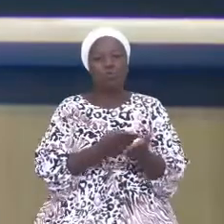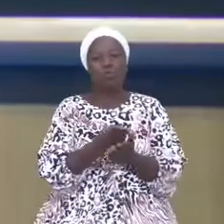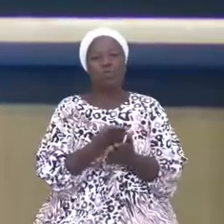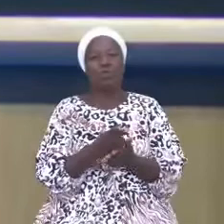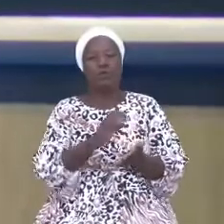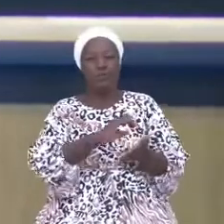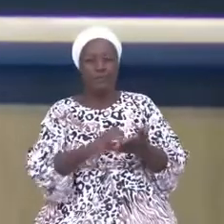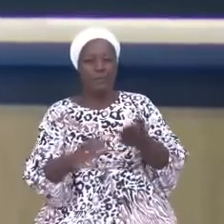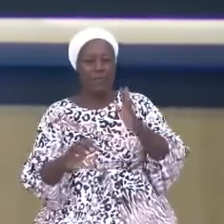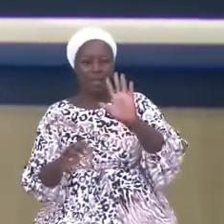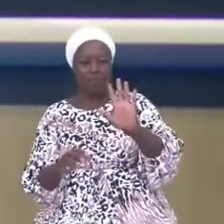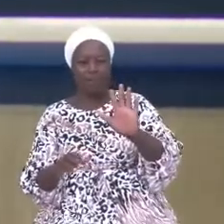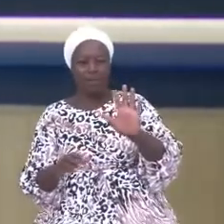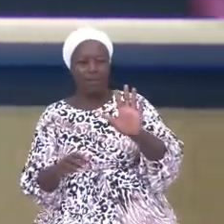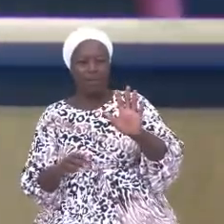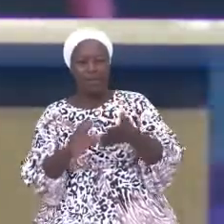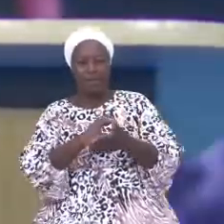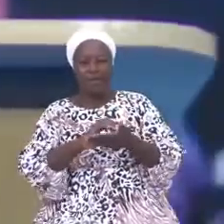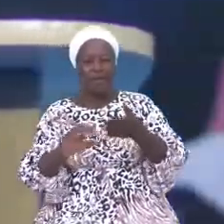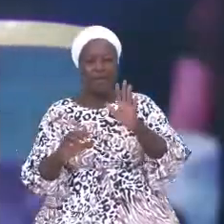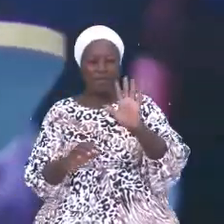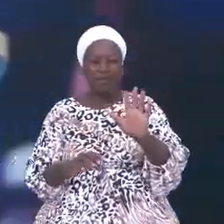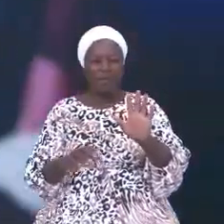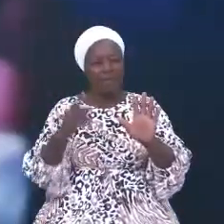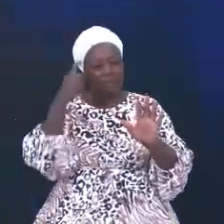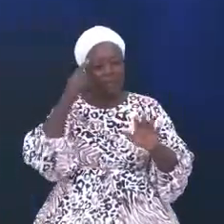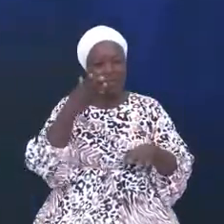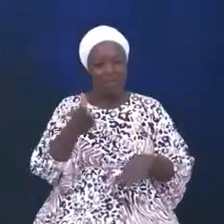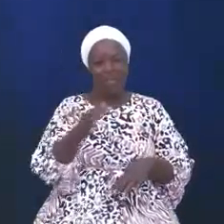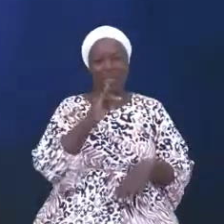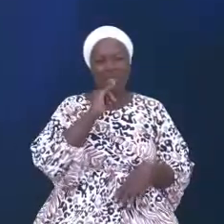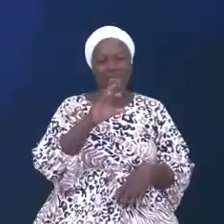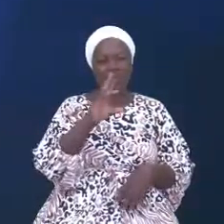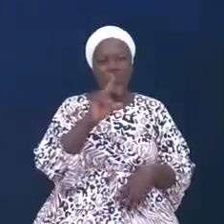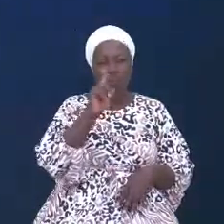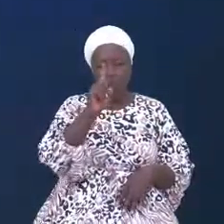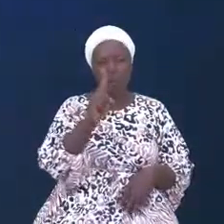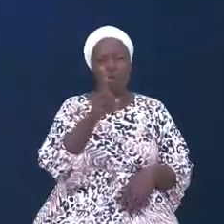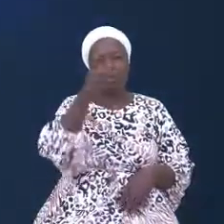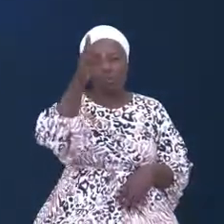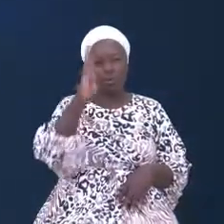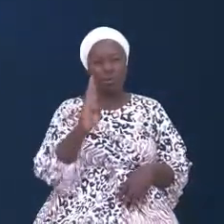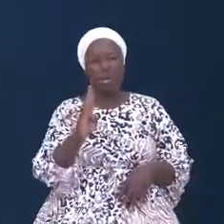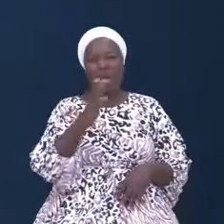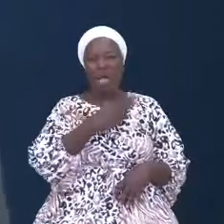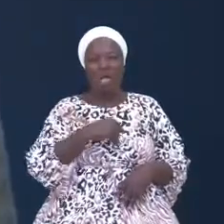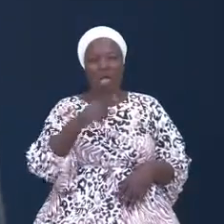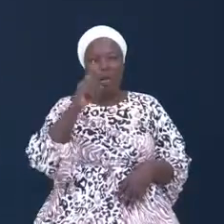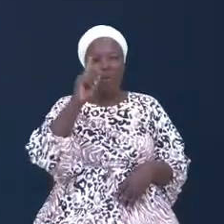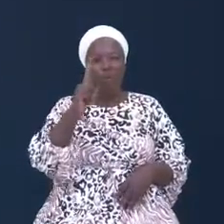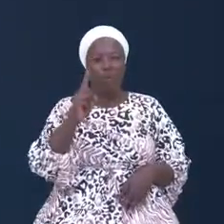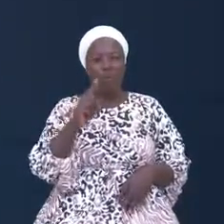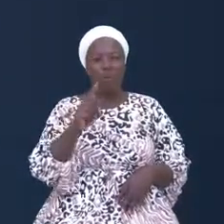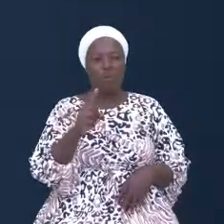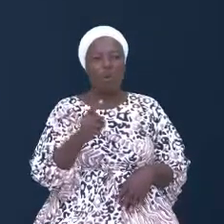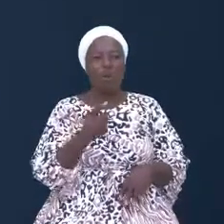verse 5. In verse 5, for there is one God and one